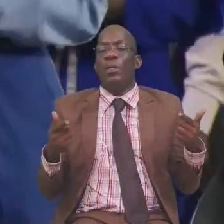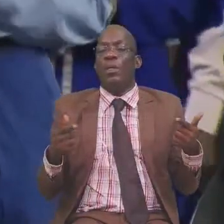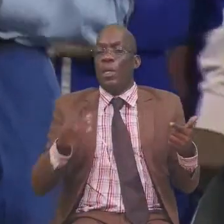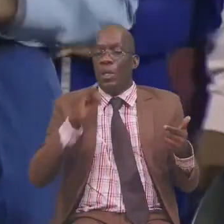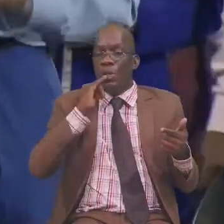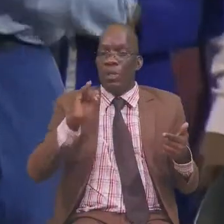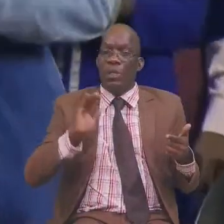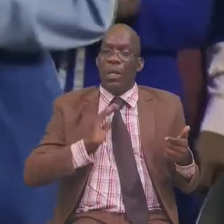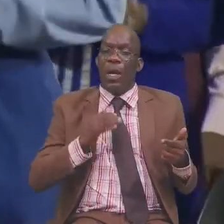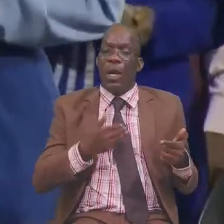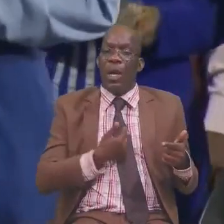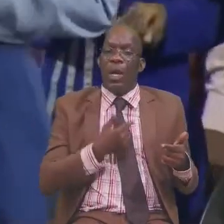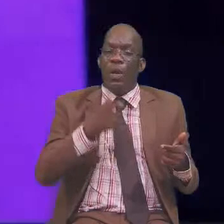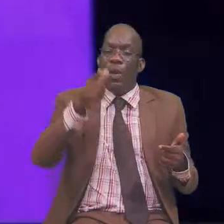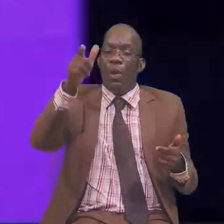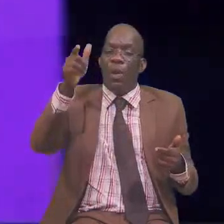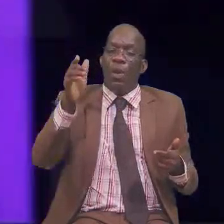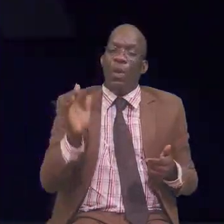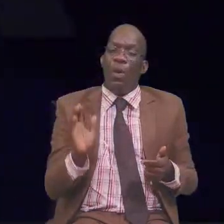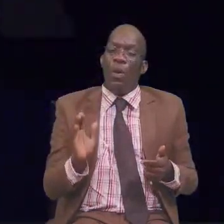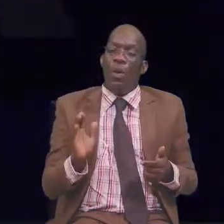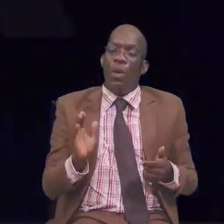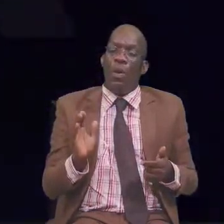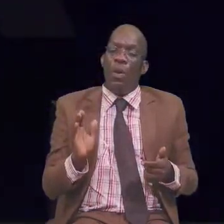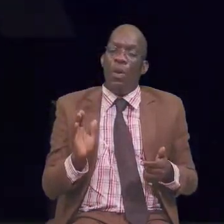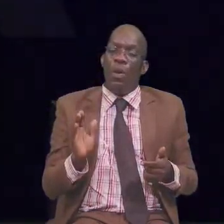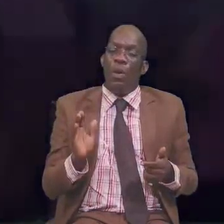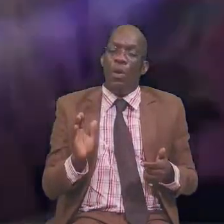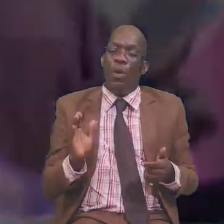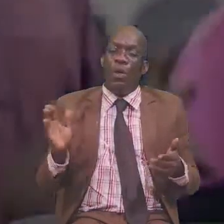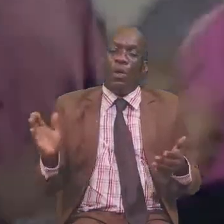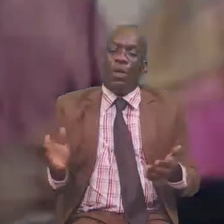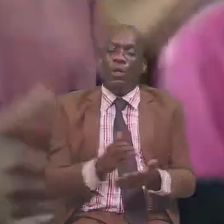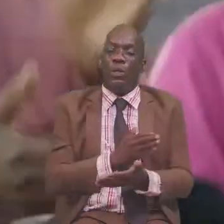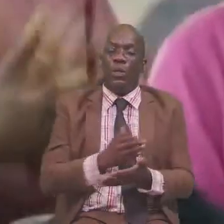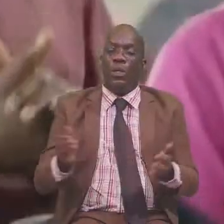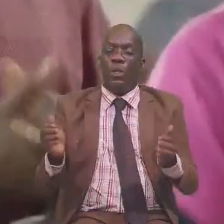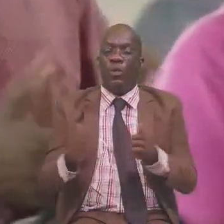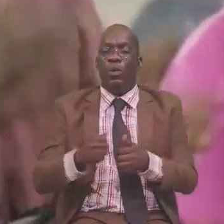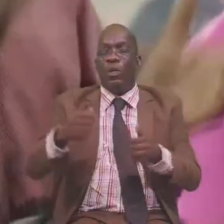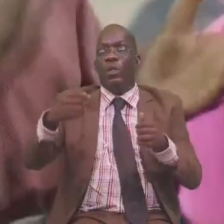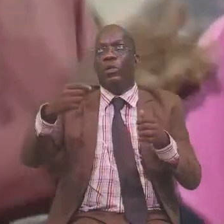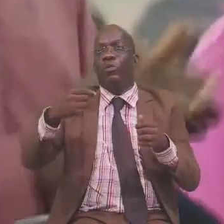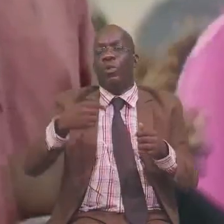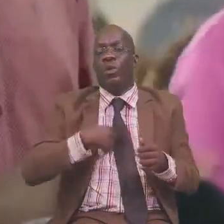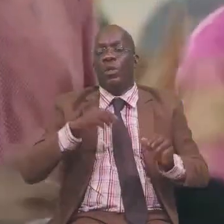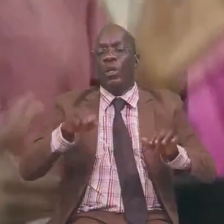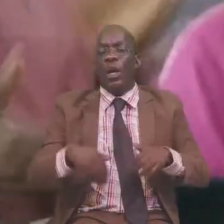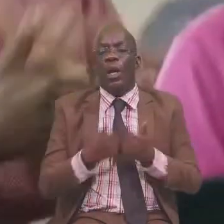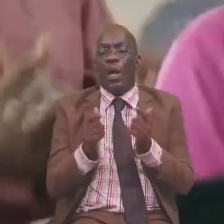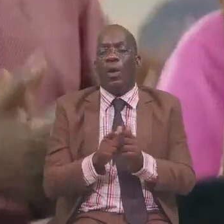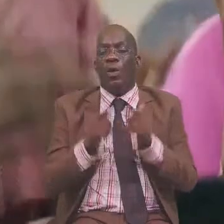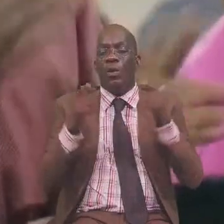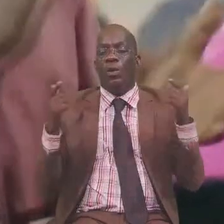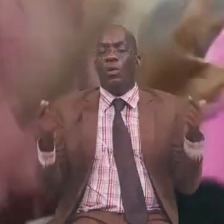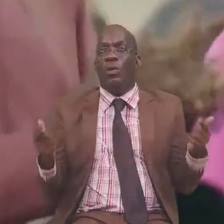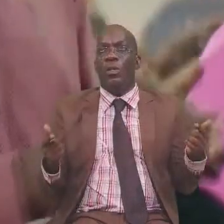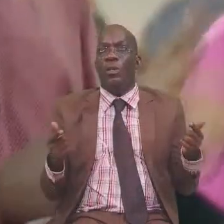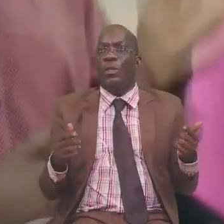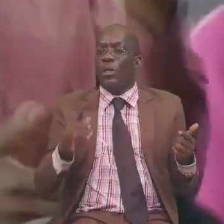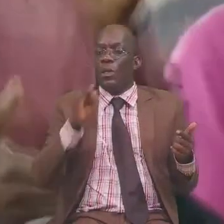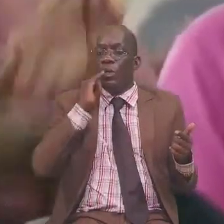great is our God. Lift your voice, sing with me. How